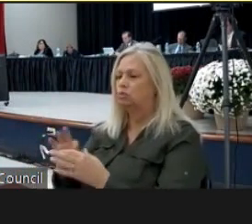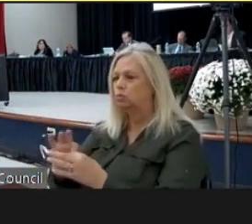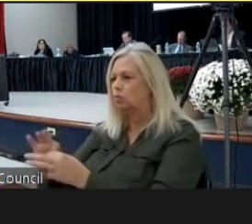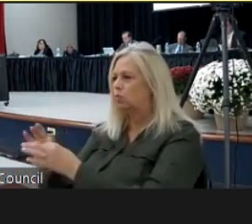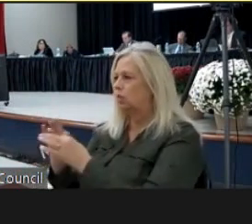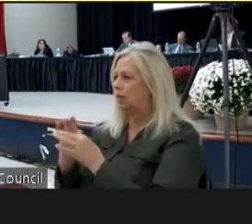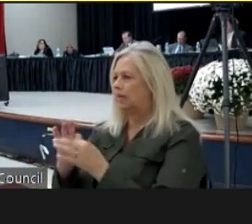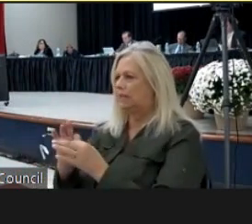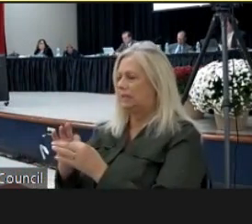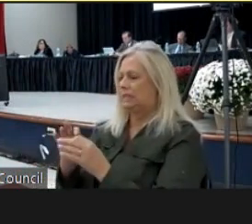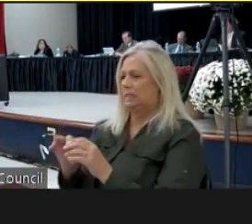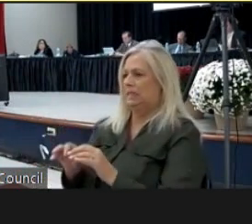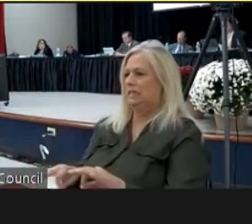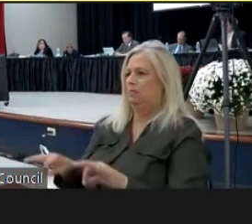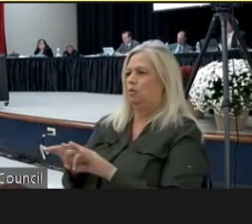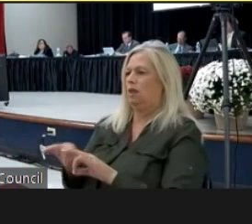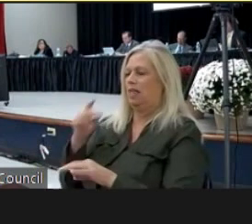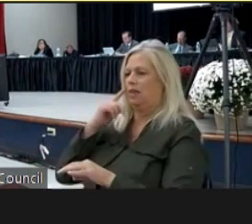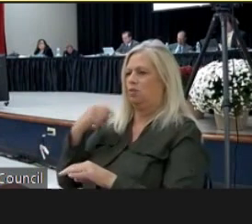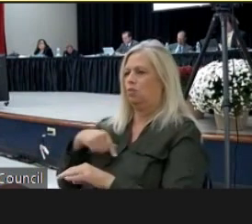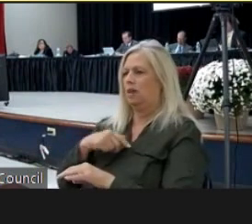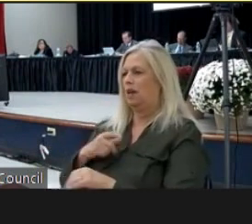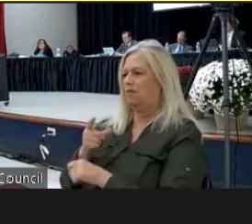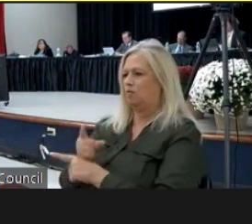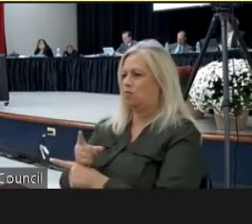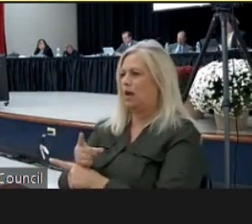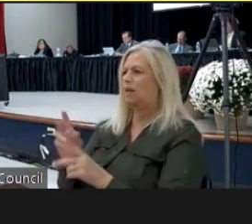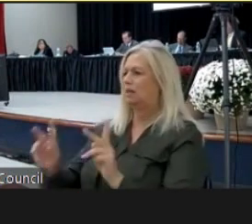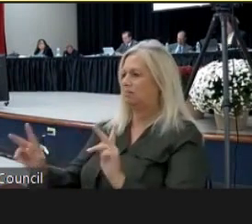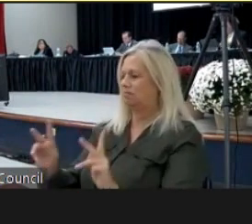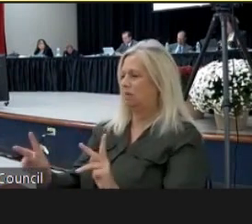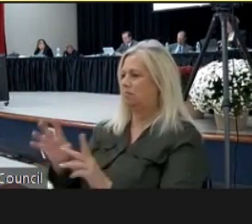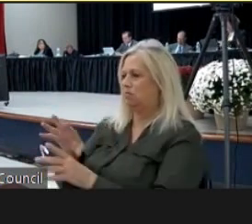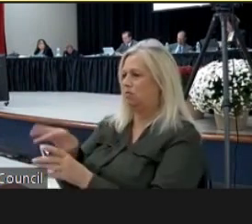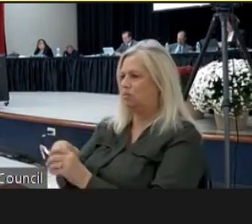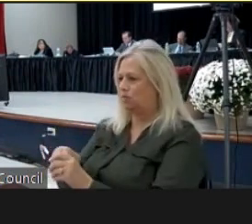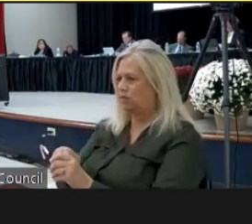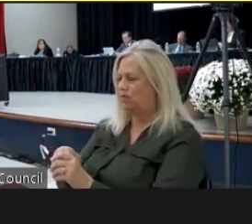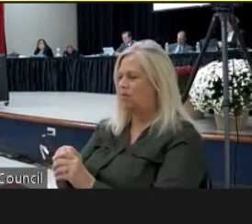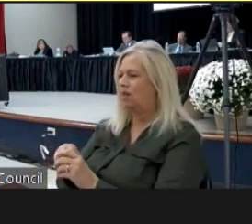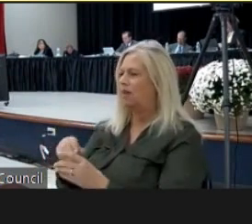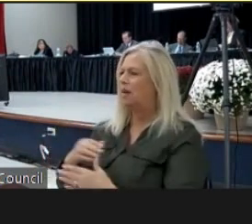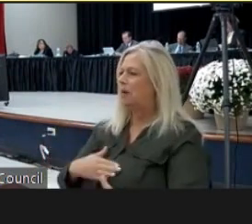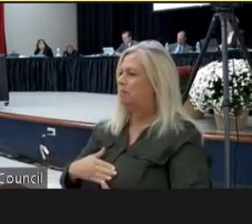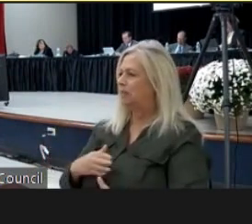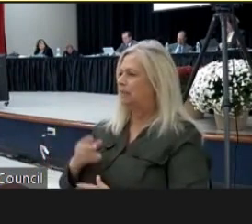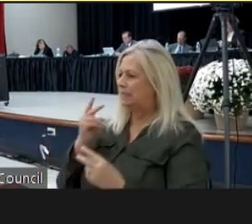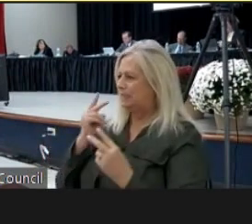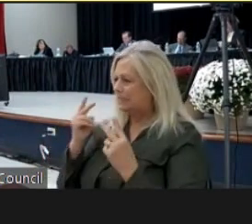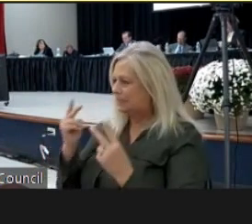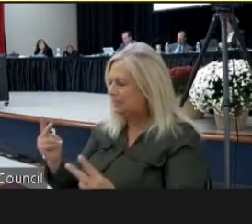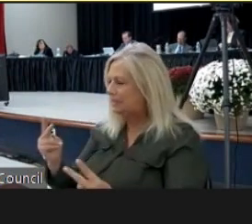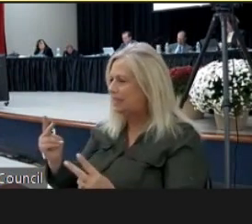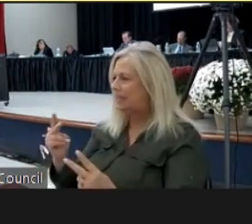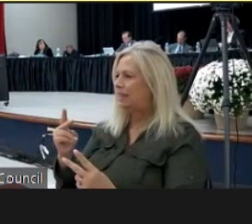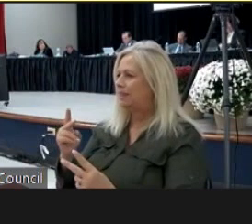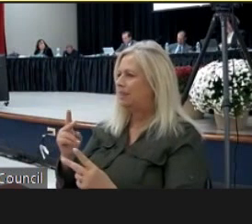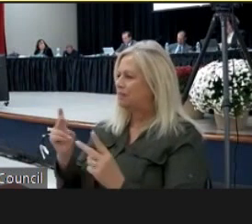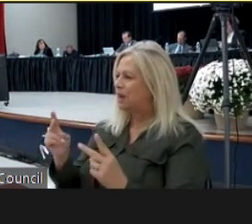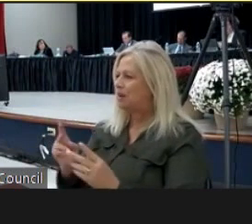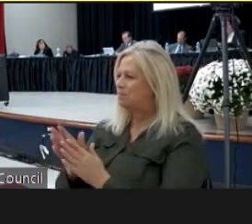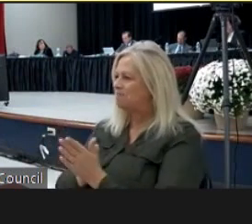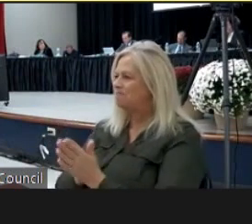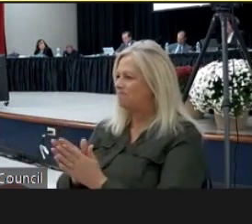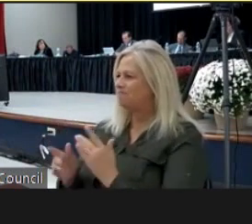key, and it seems like we have the right parties in place here to make this happen, and I'm pleased to see a pretty ambitious